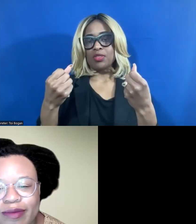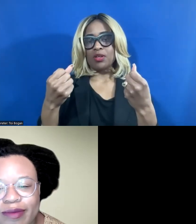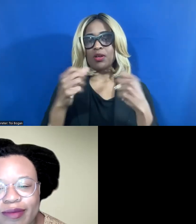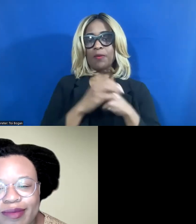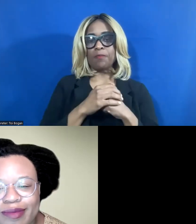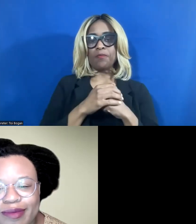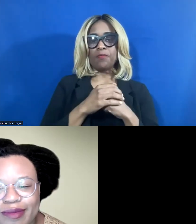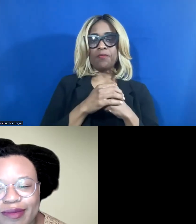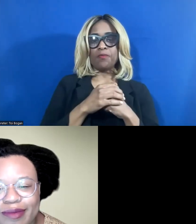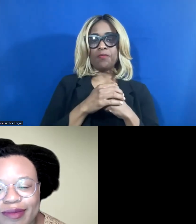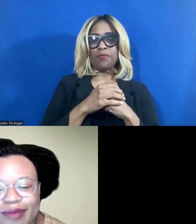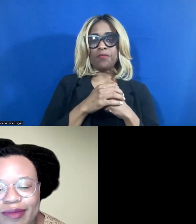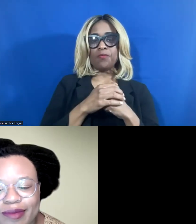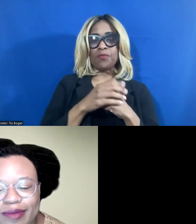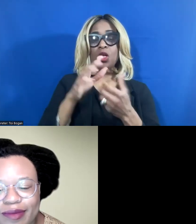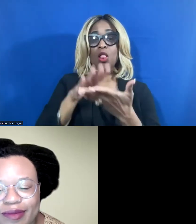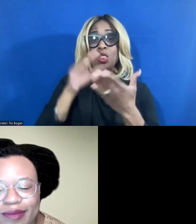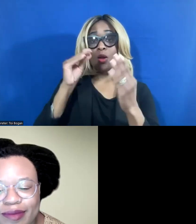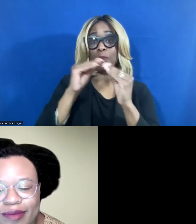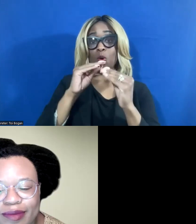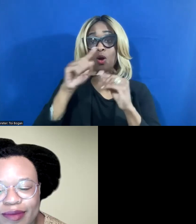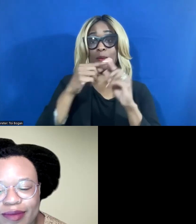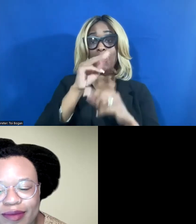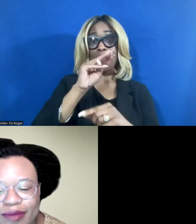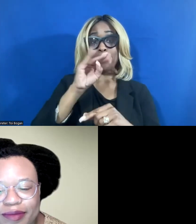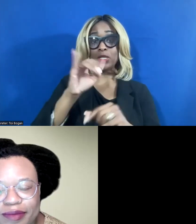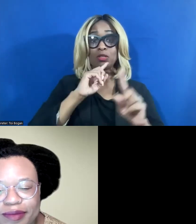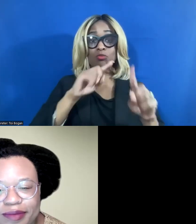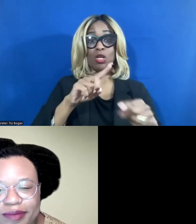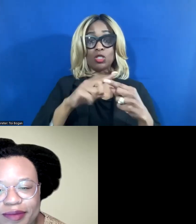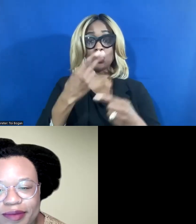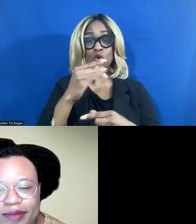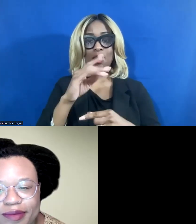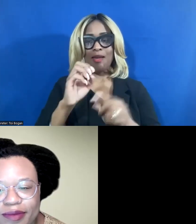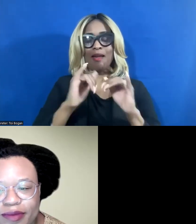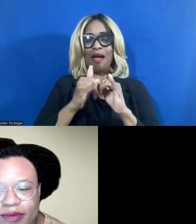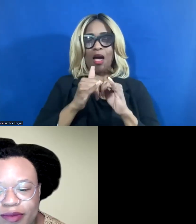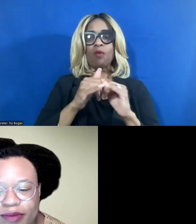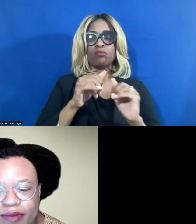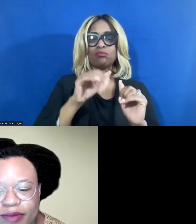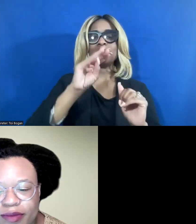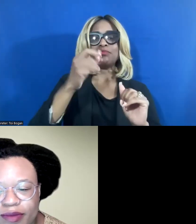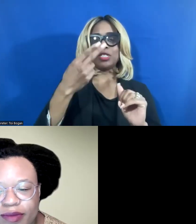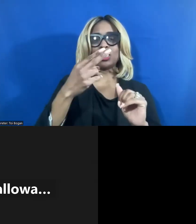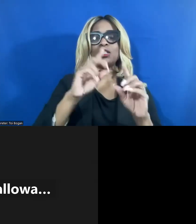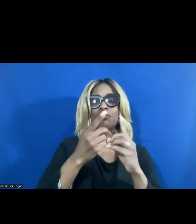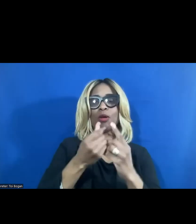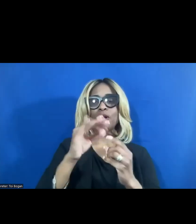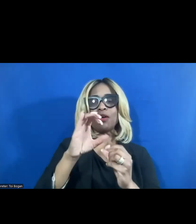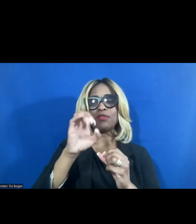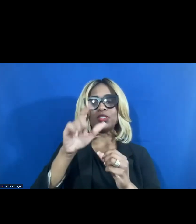You can learn more about the Michigan Response to Hate campaign by visiting the Michigan Department of Civil Rights website